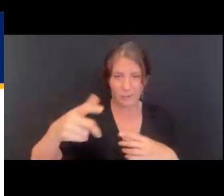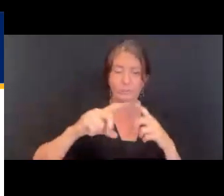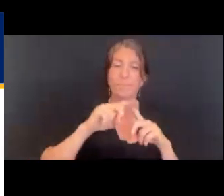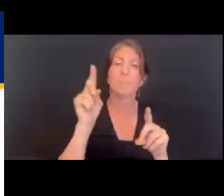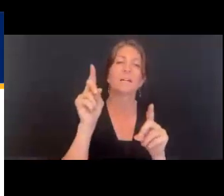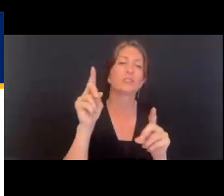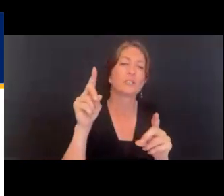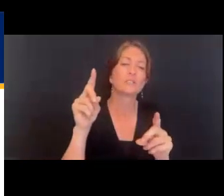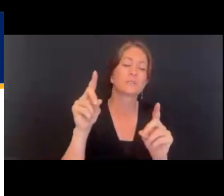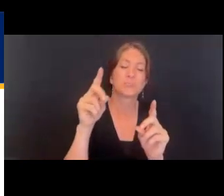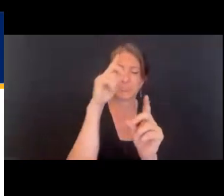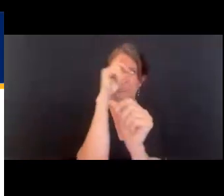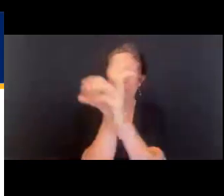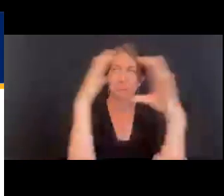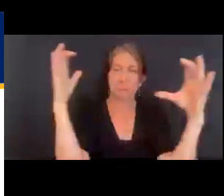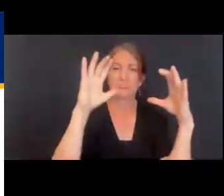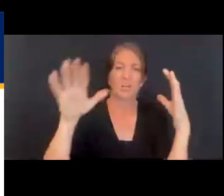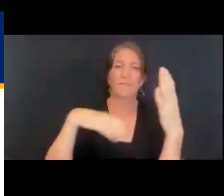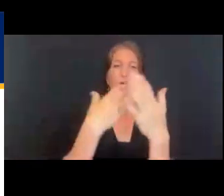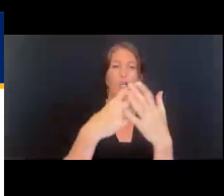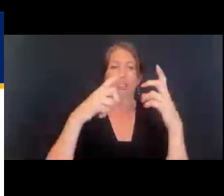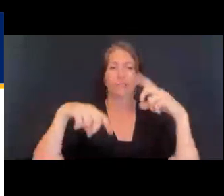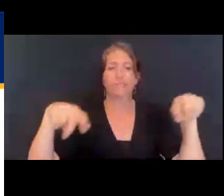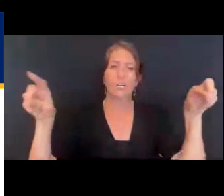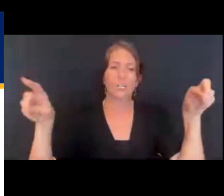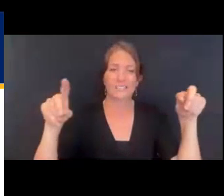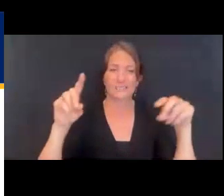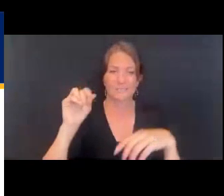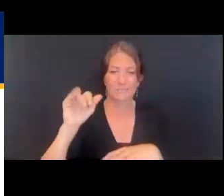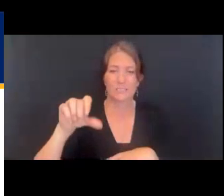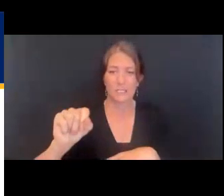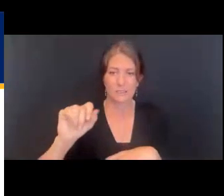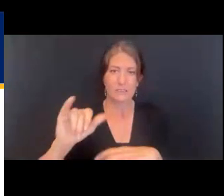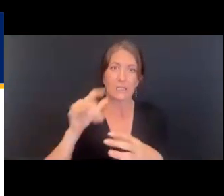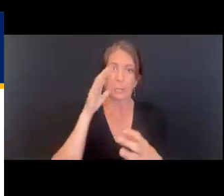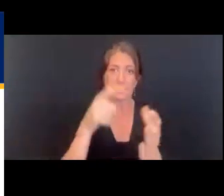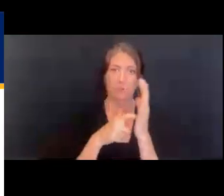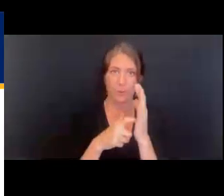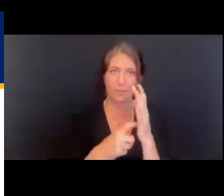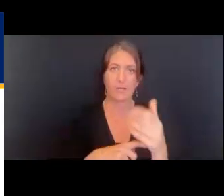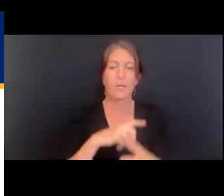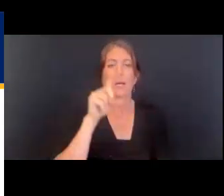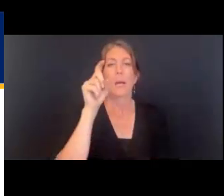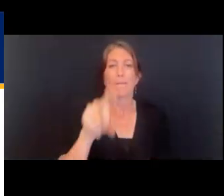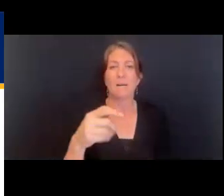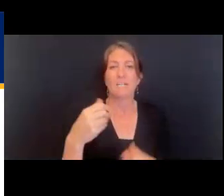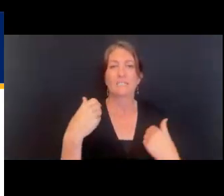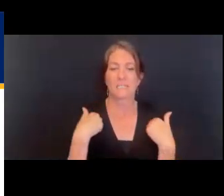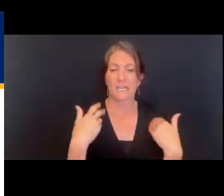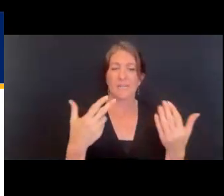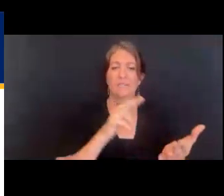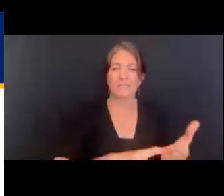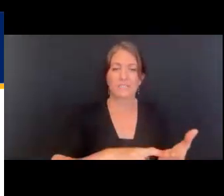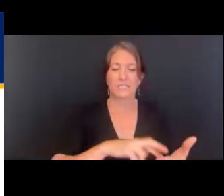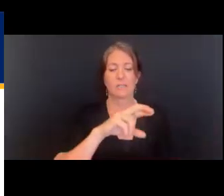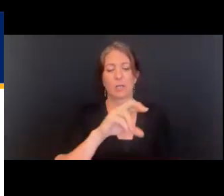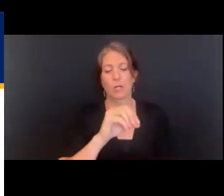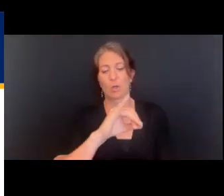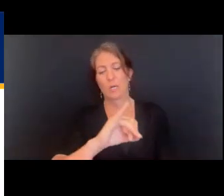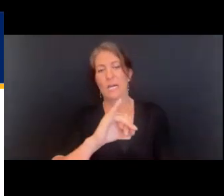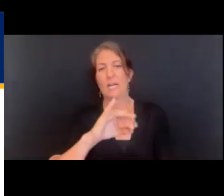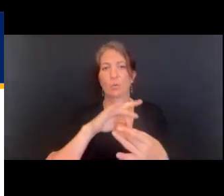all the different documentation that's required. So the assessors must have a signed release of information on